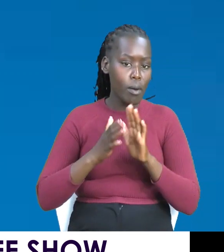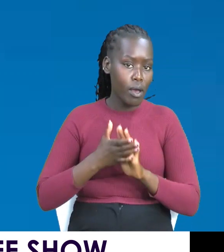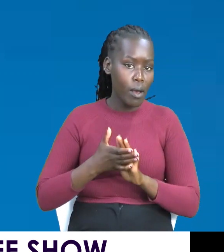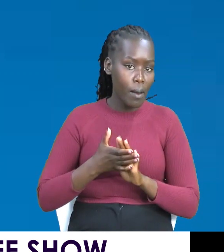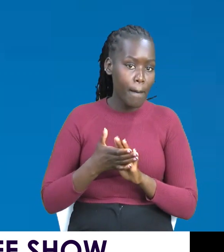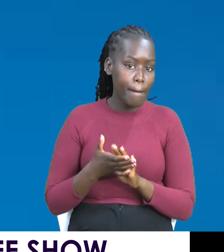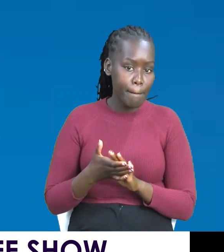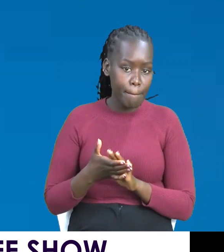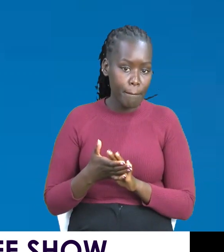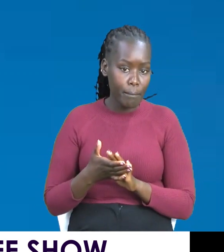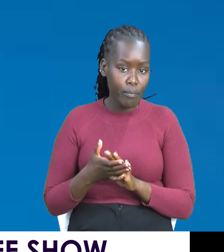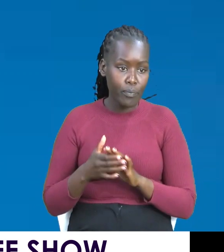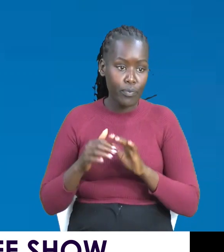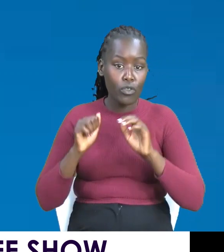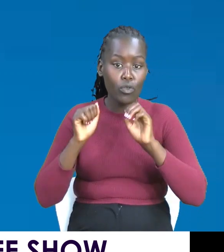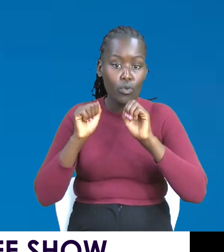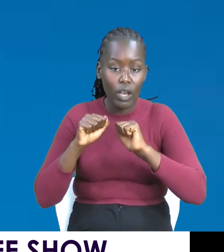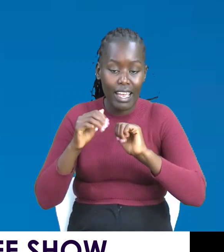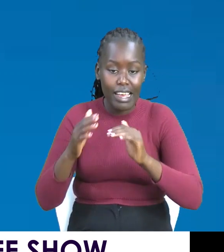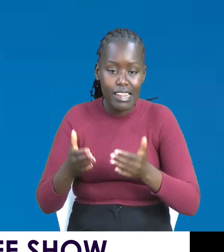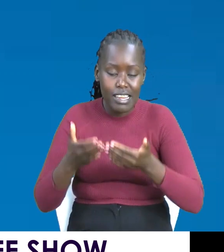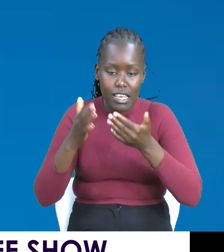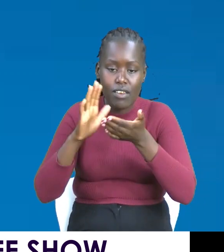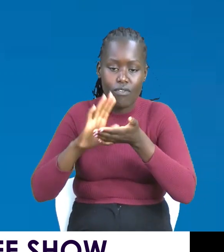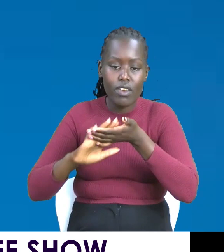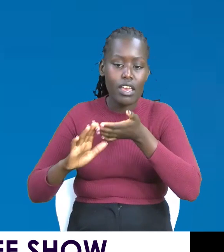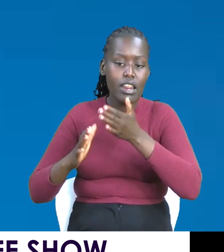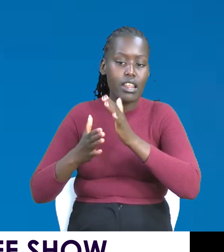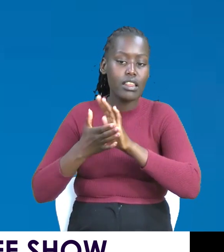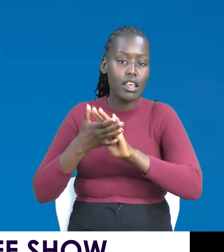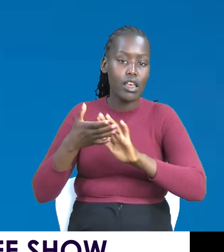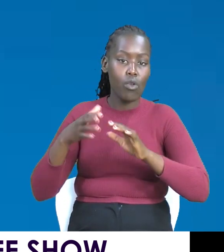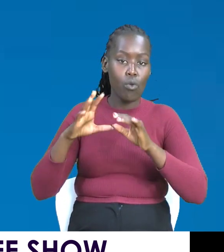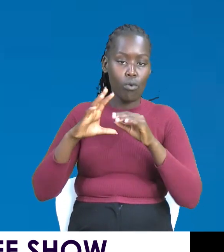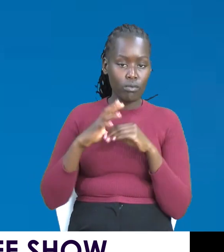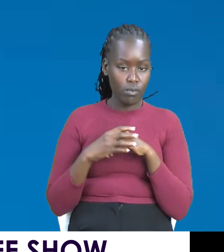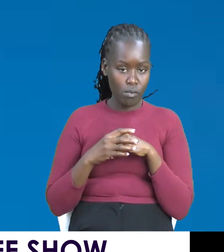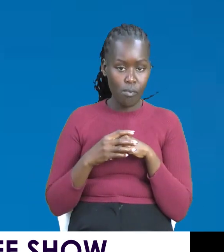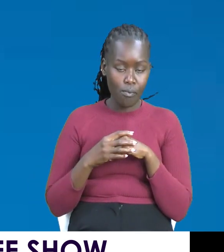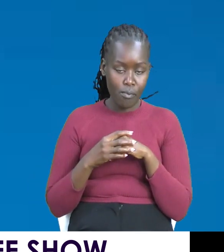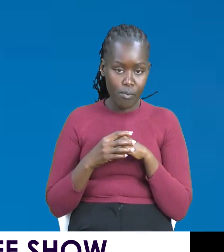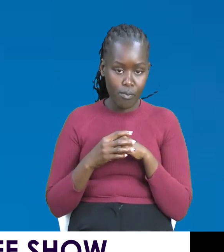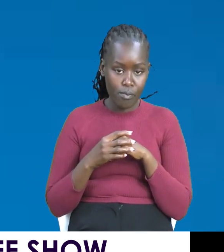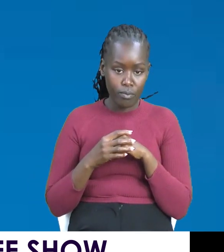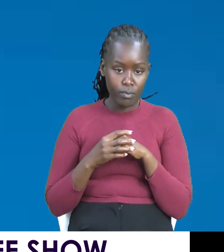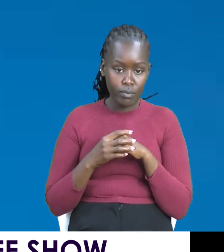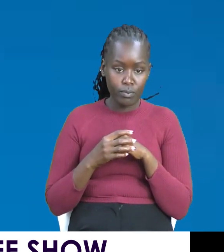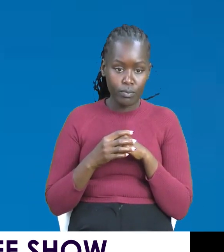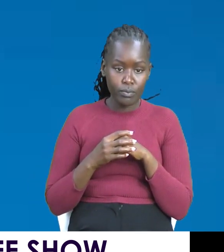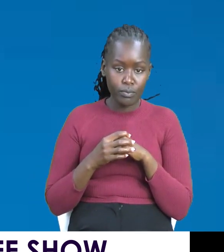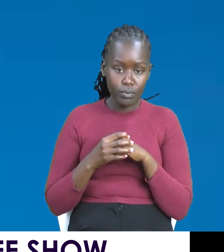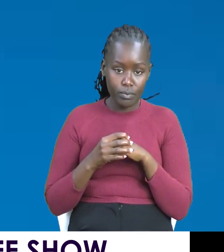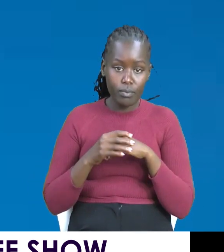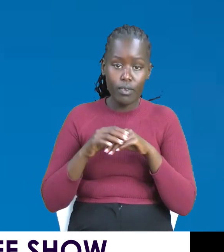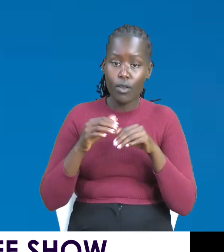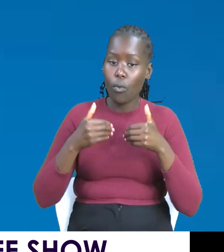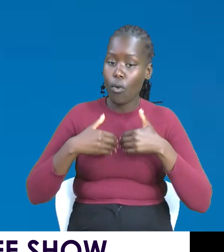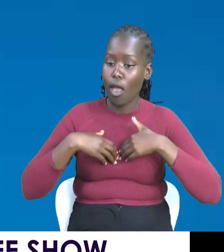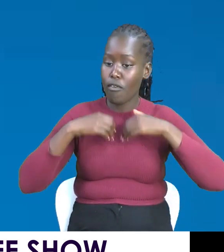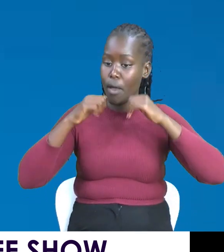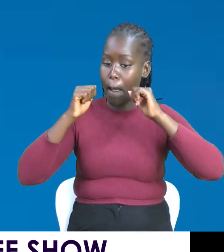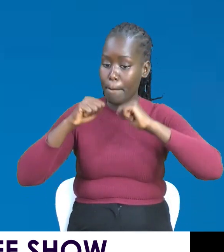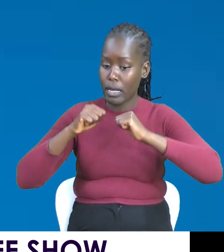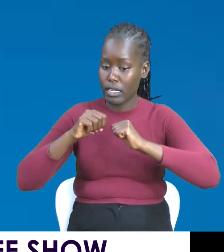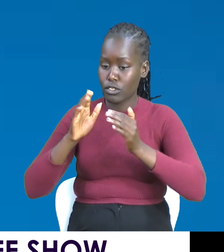can produce anything. You can co-create with God on anything. Inside of you lies the ability to be